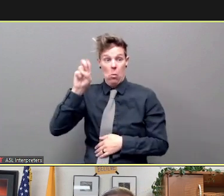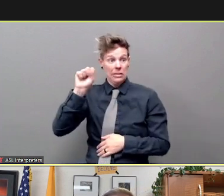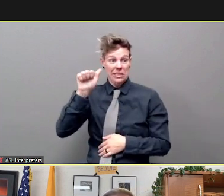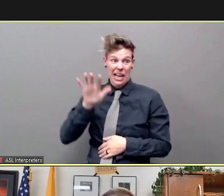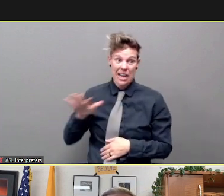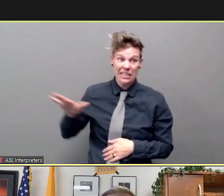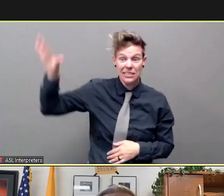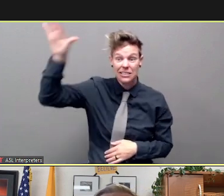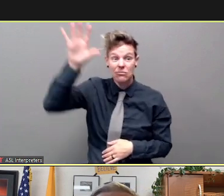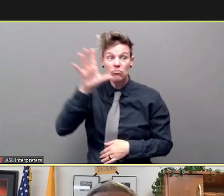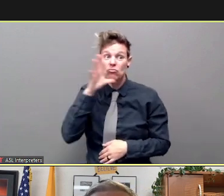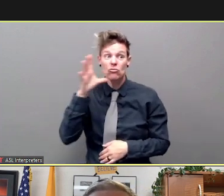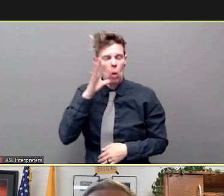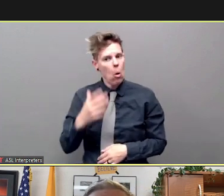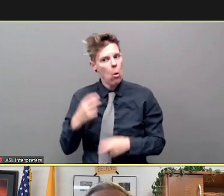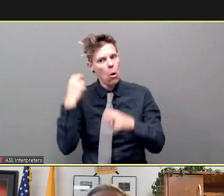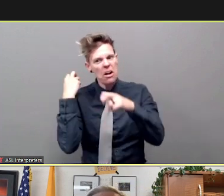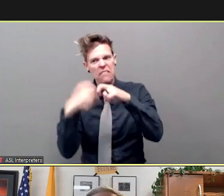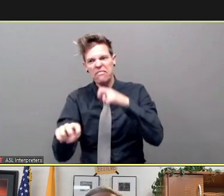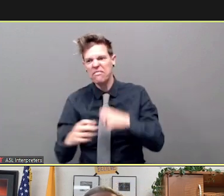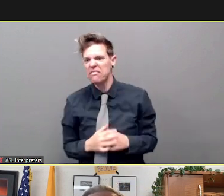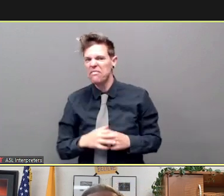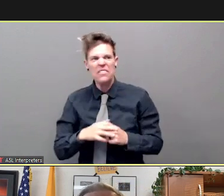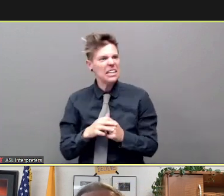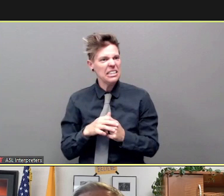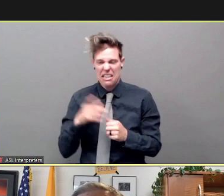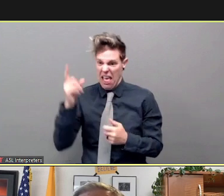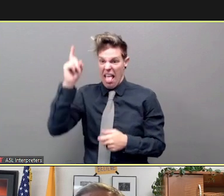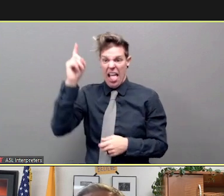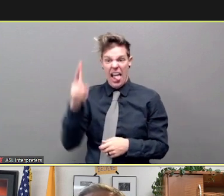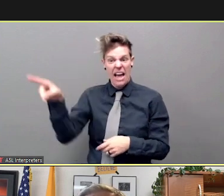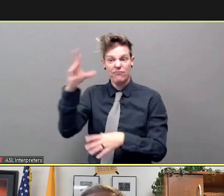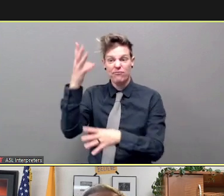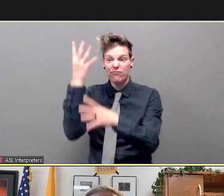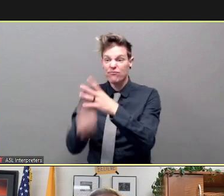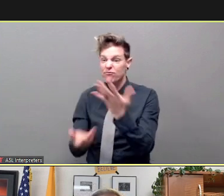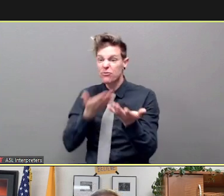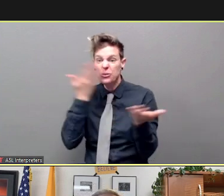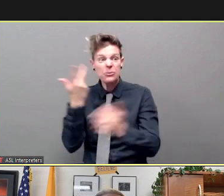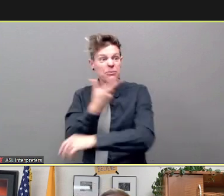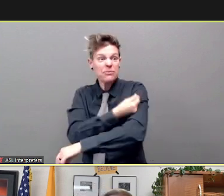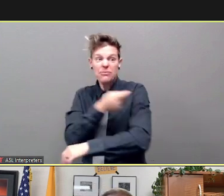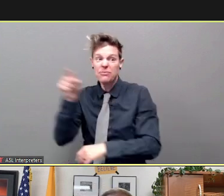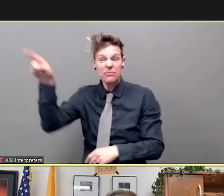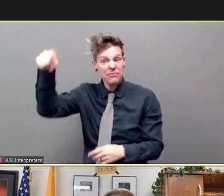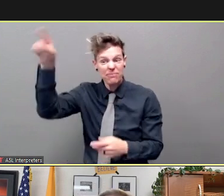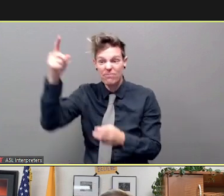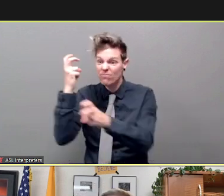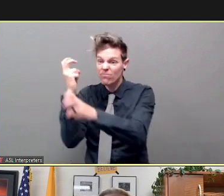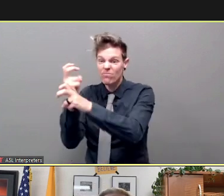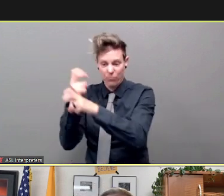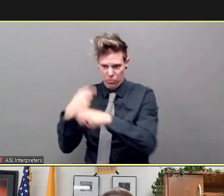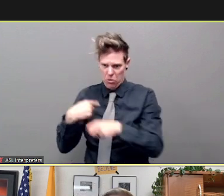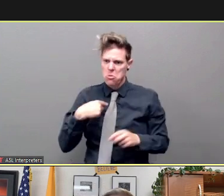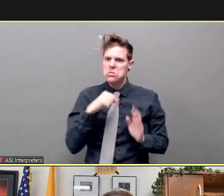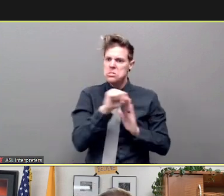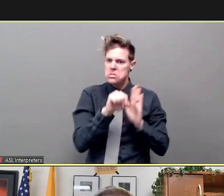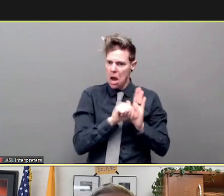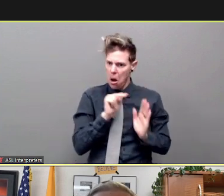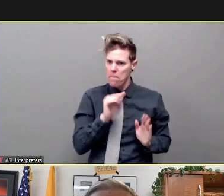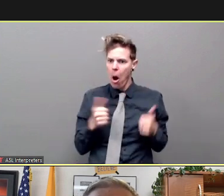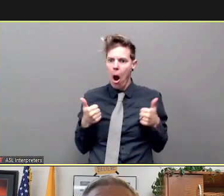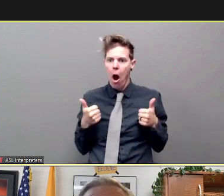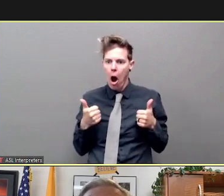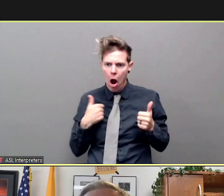area, you're only half as likely to get oral treatments as you are in an urban or low SVI area. But in